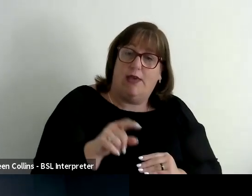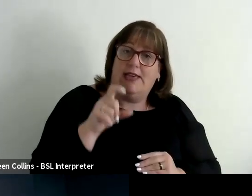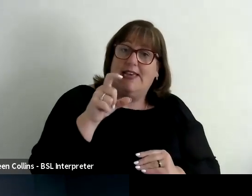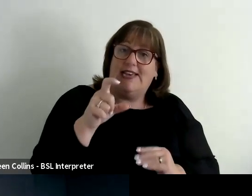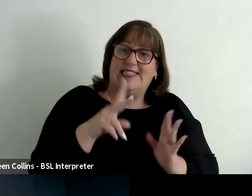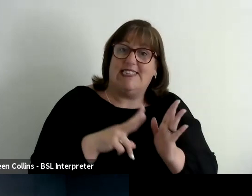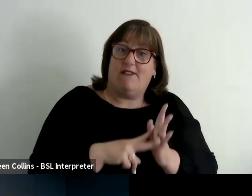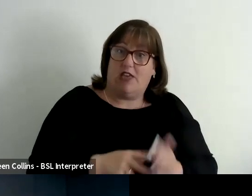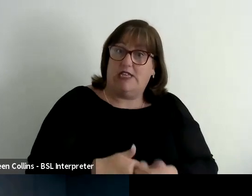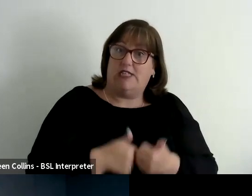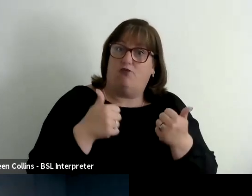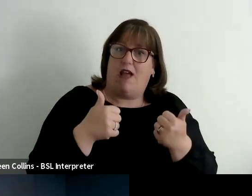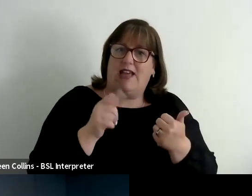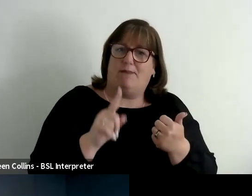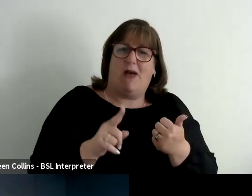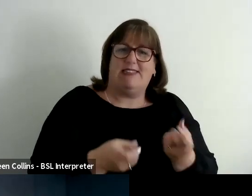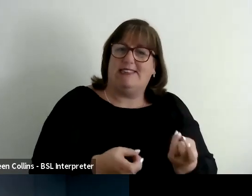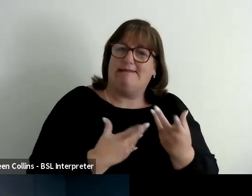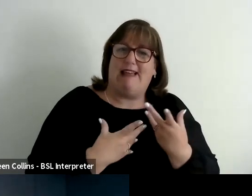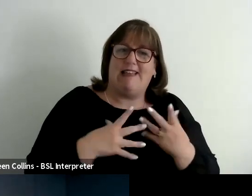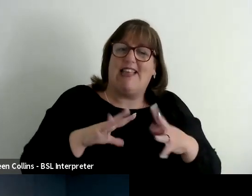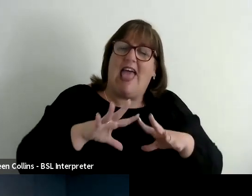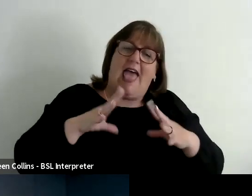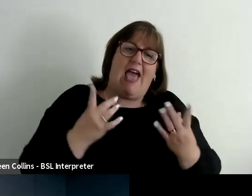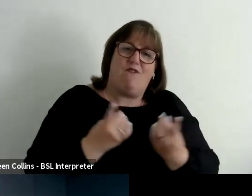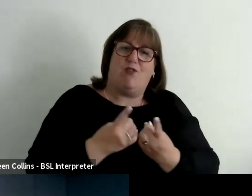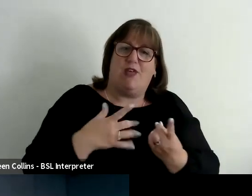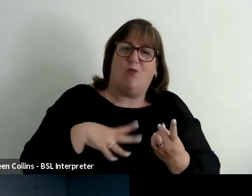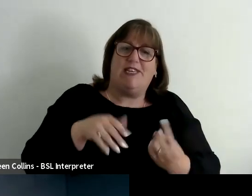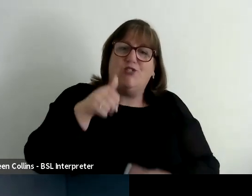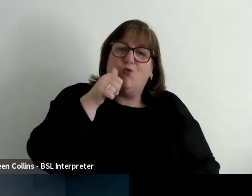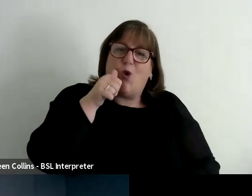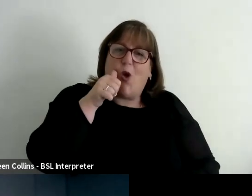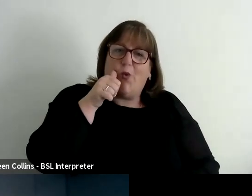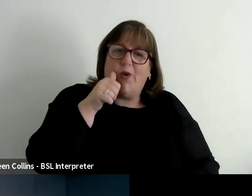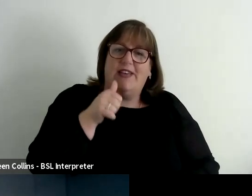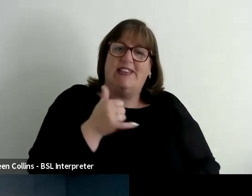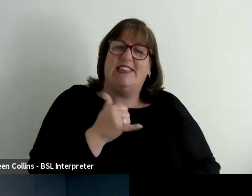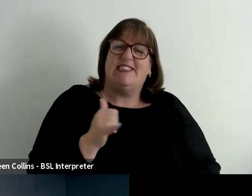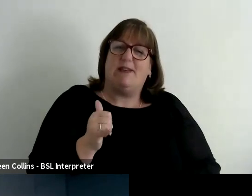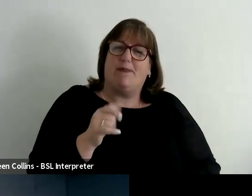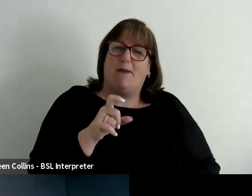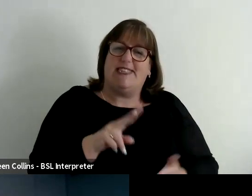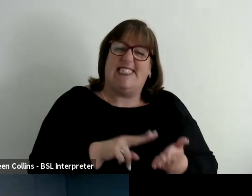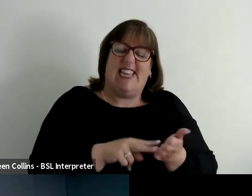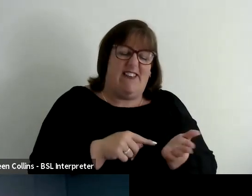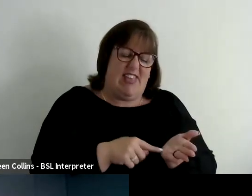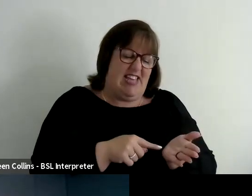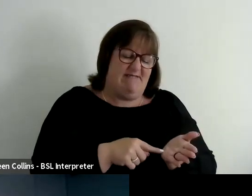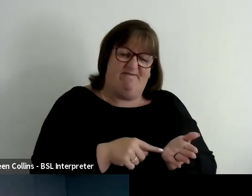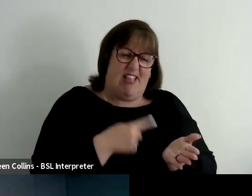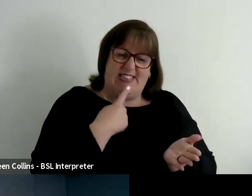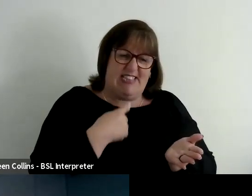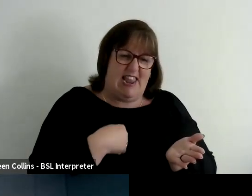tell us everything we need to know. And often what you can't get across on a CV is why you're interested in this particular